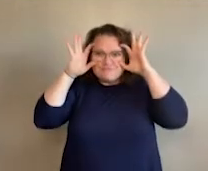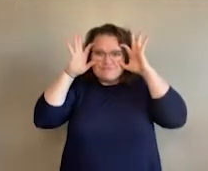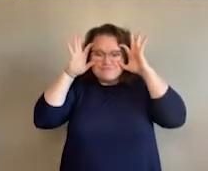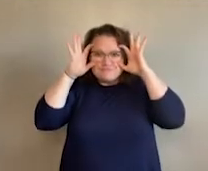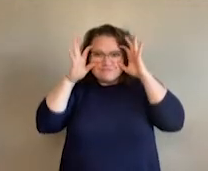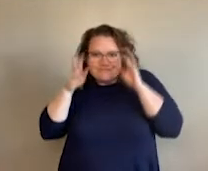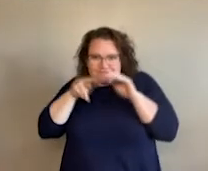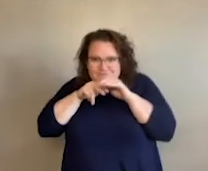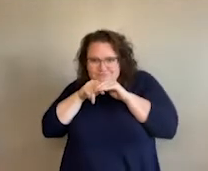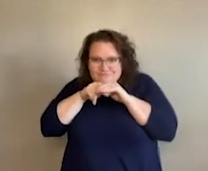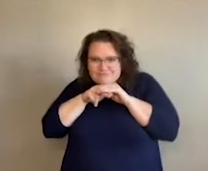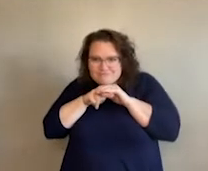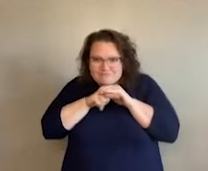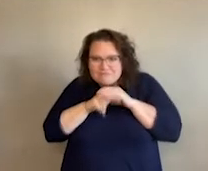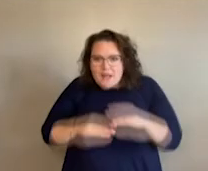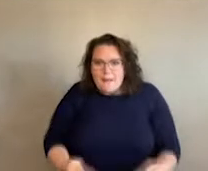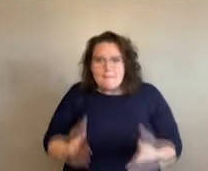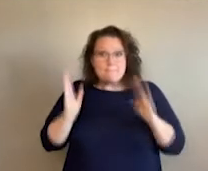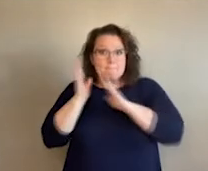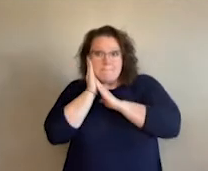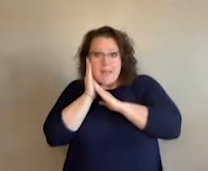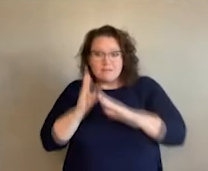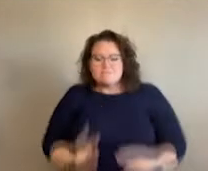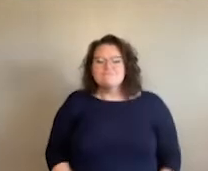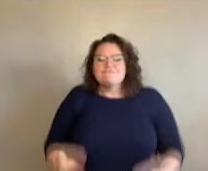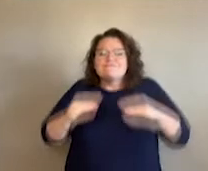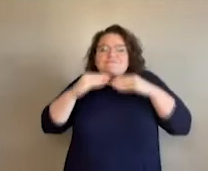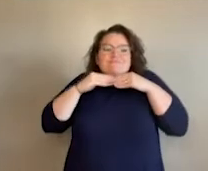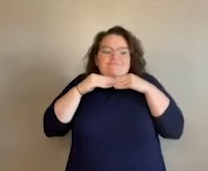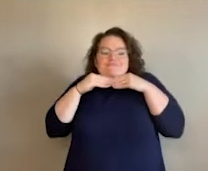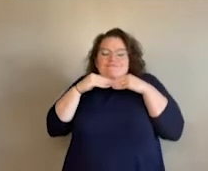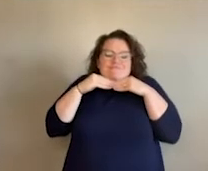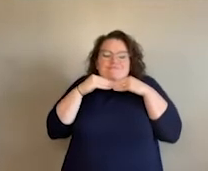he crawled into bed and drew the coverlet up under his chin.